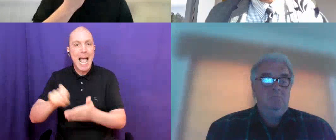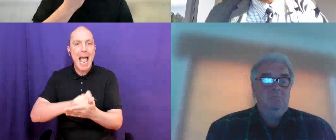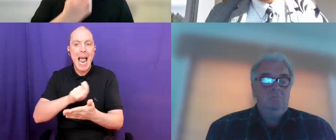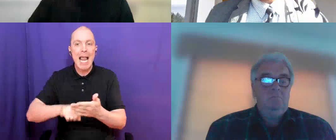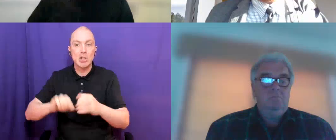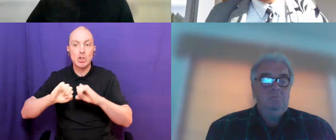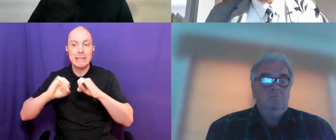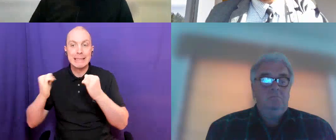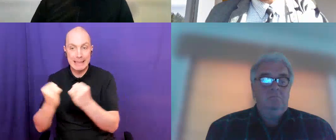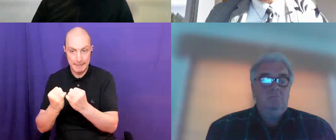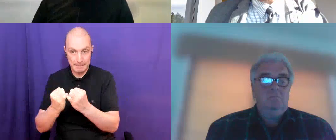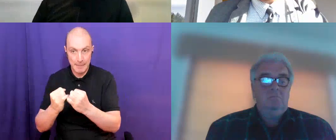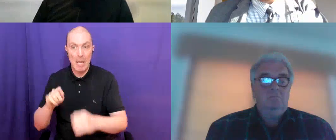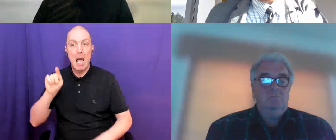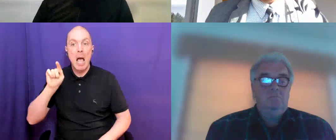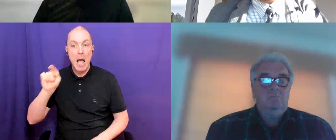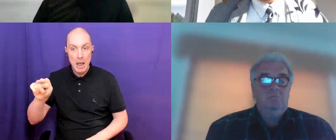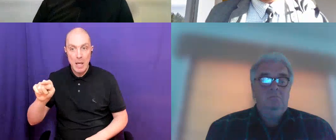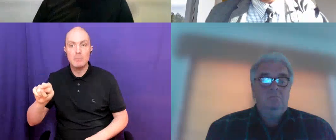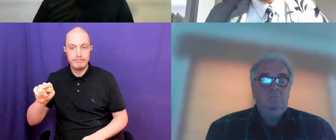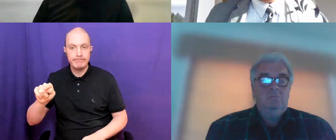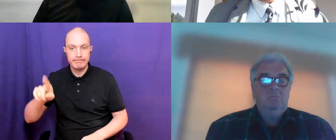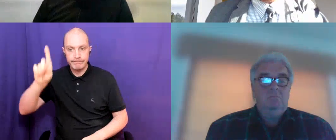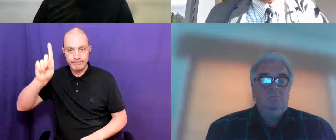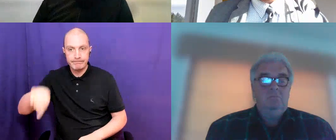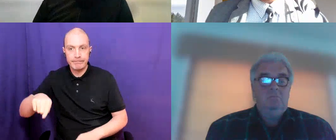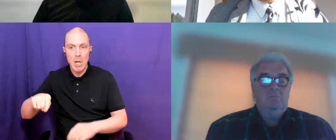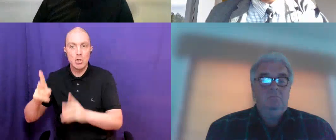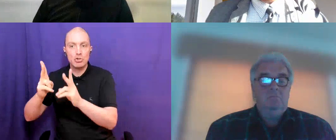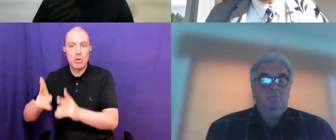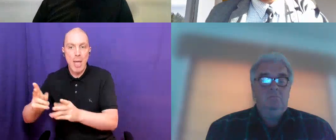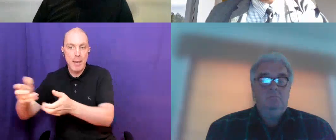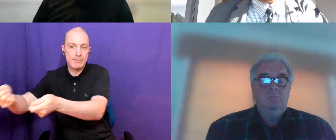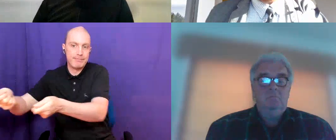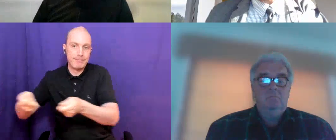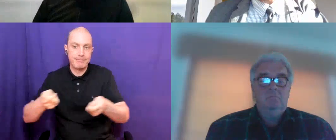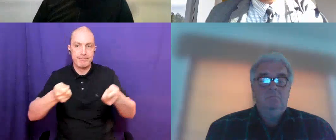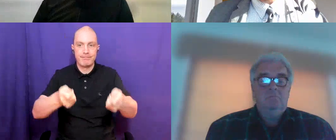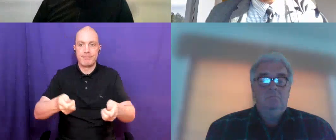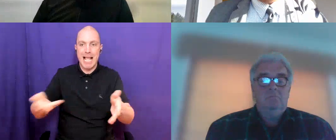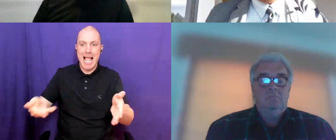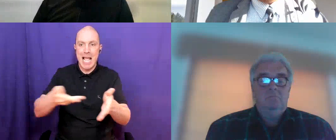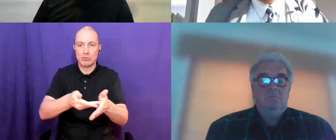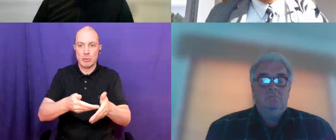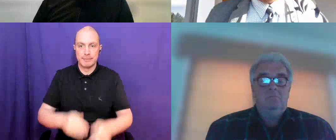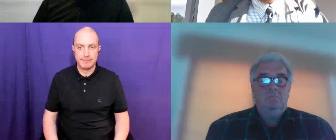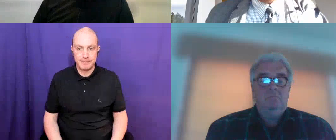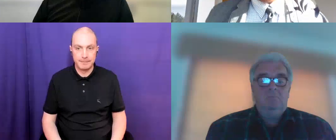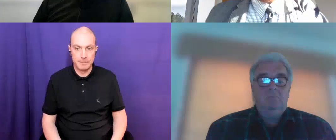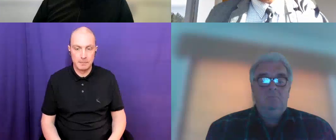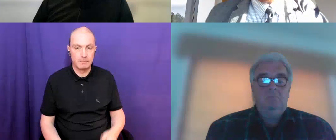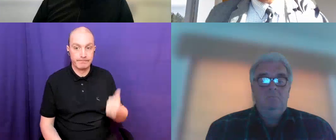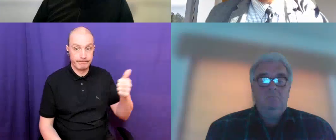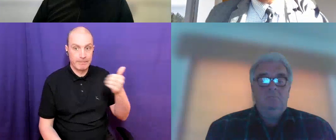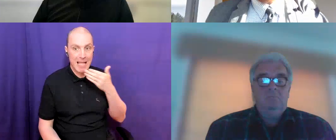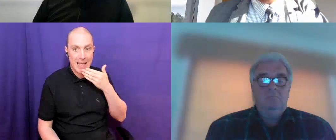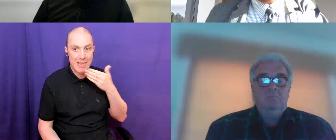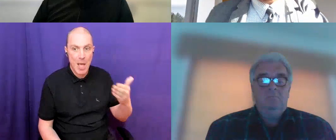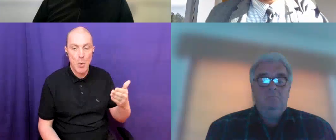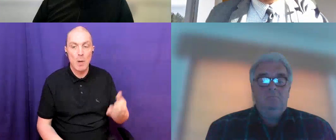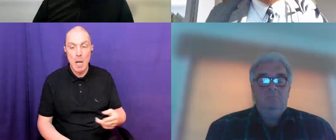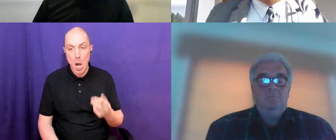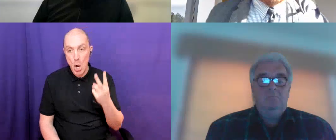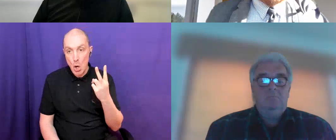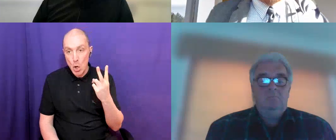additional chairs are brought out. Right. Okay. But that will be available for anyone who requires it. Right. Okay, thank you. Now, I've got two other questions, but I want to bring it in at the end because